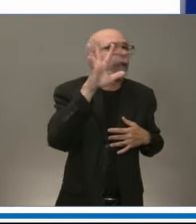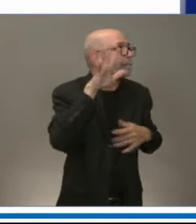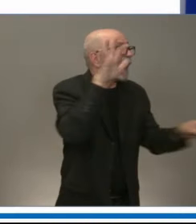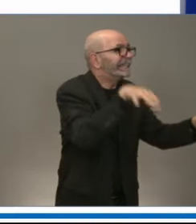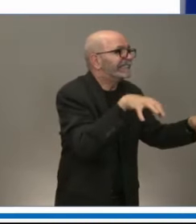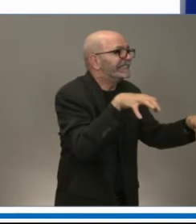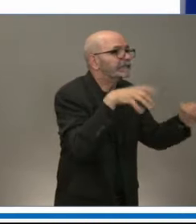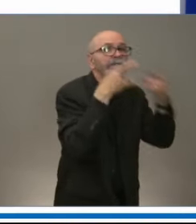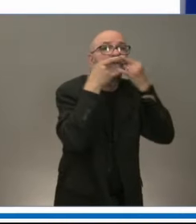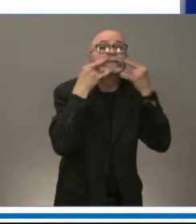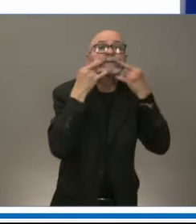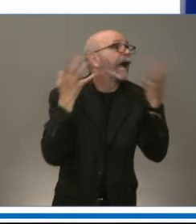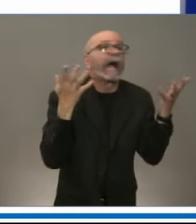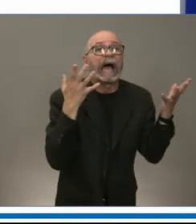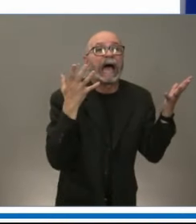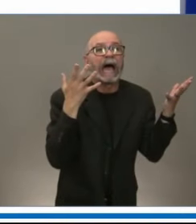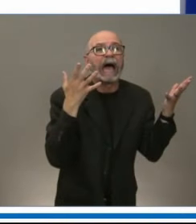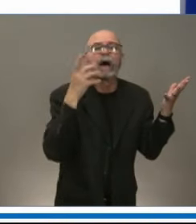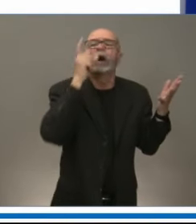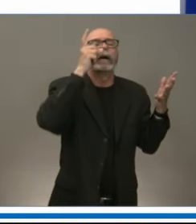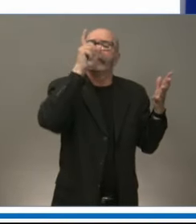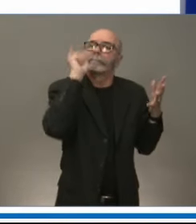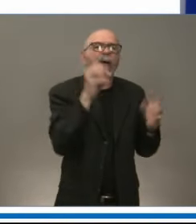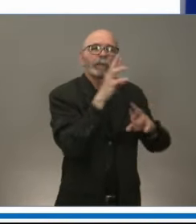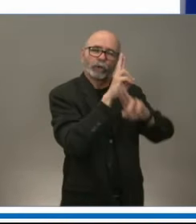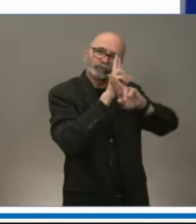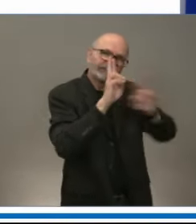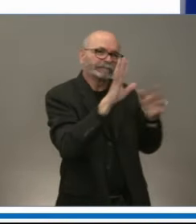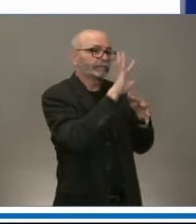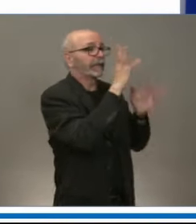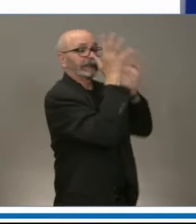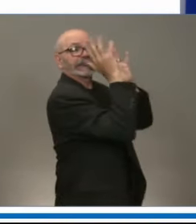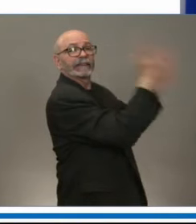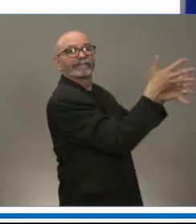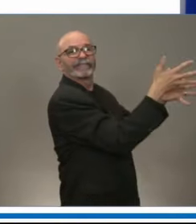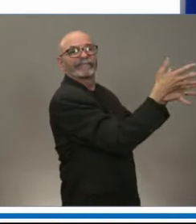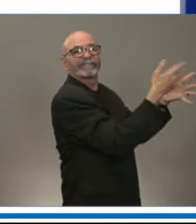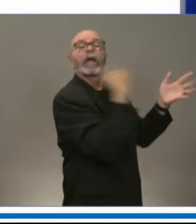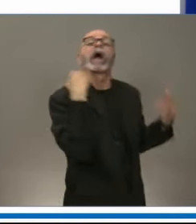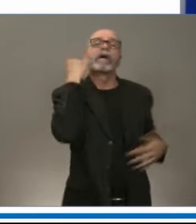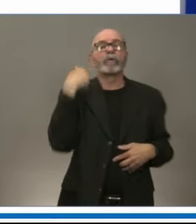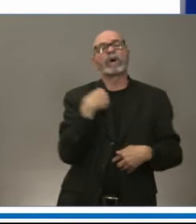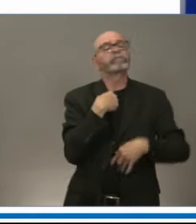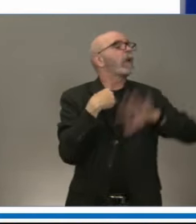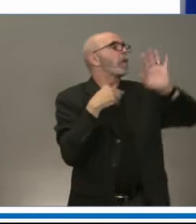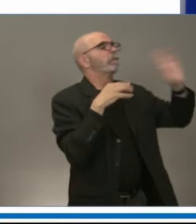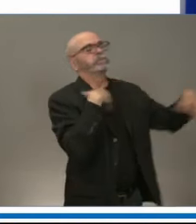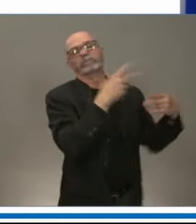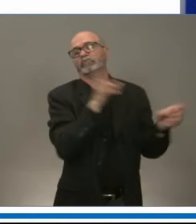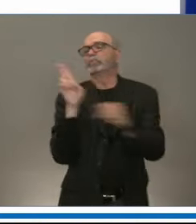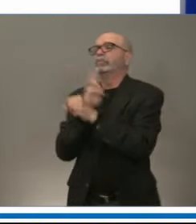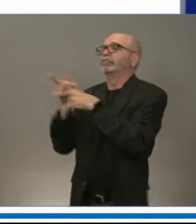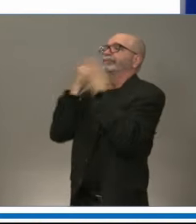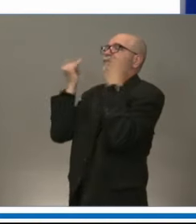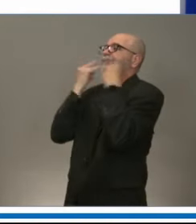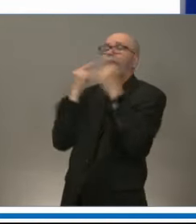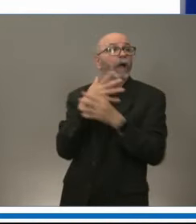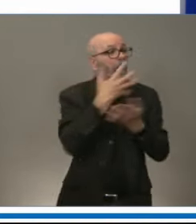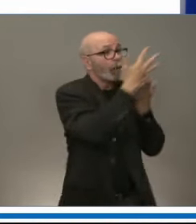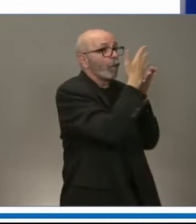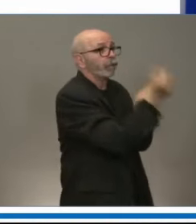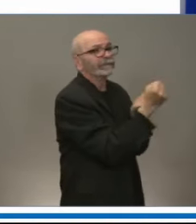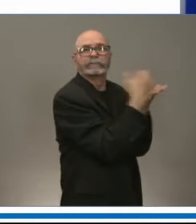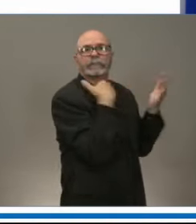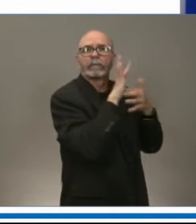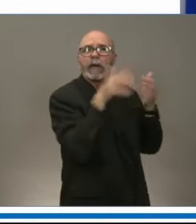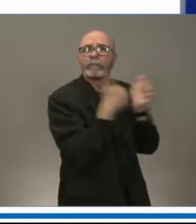have them. And if we start consuming that supply without knowing where the backup's going to be, we are potentially putting our healthcare workers at greater risk. But